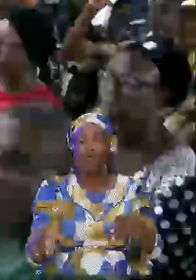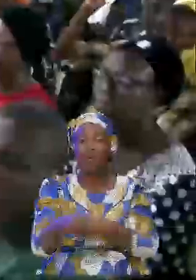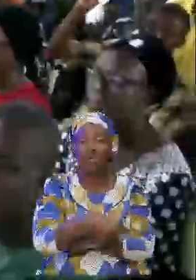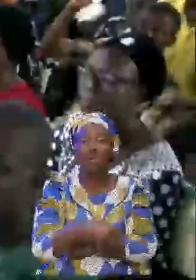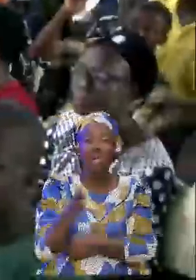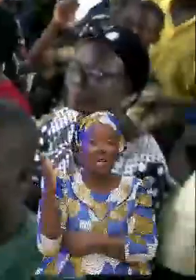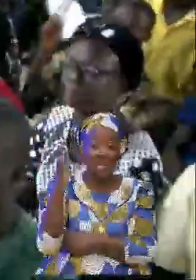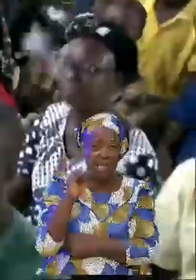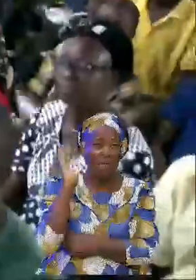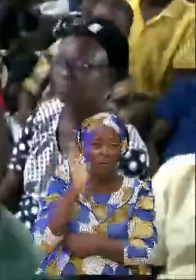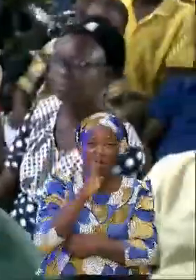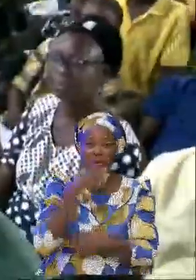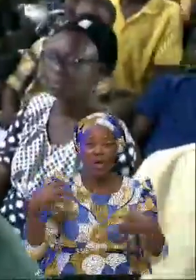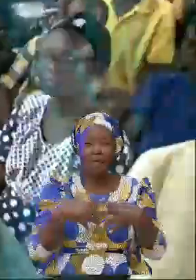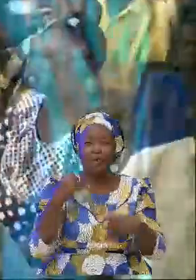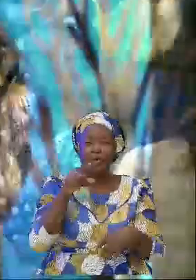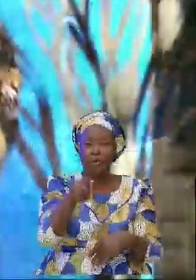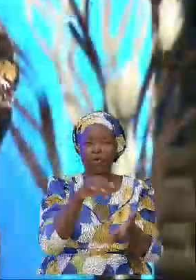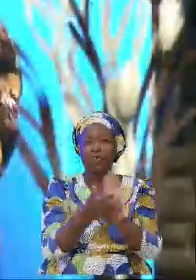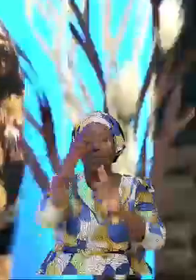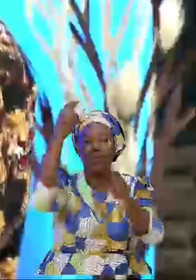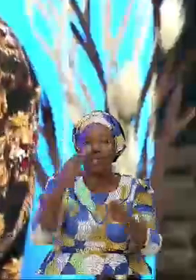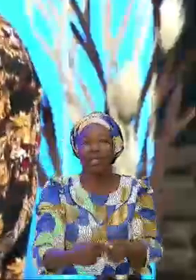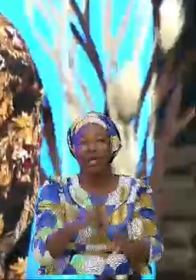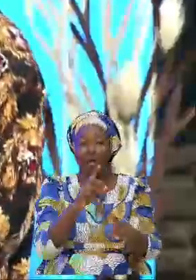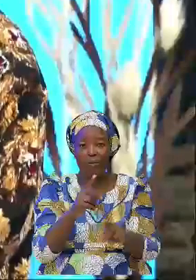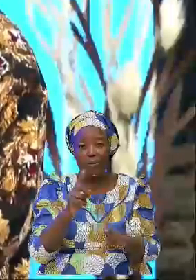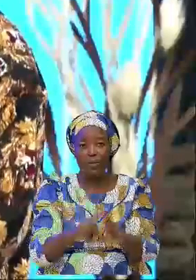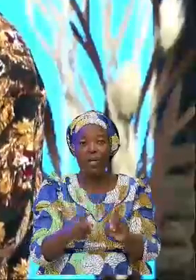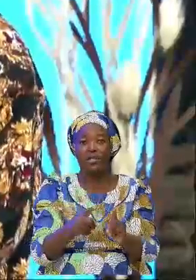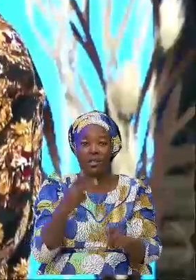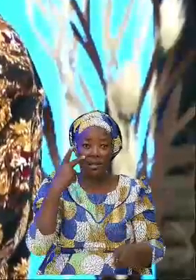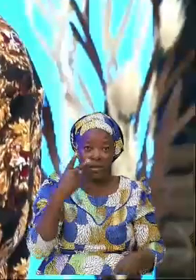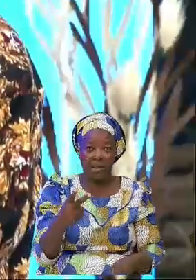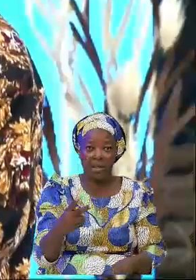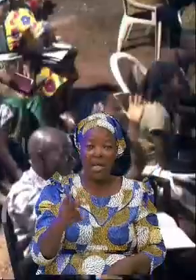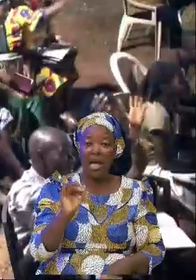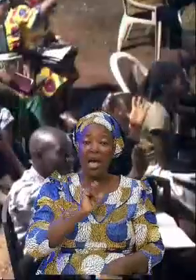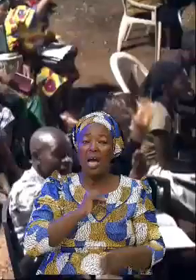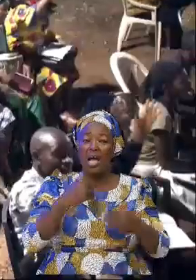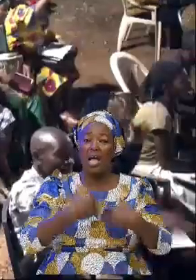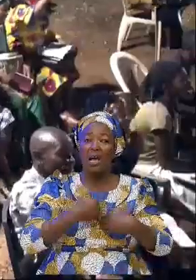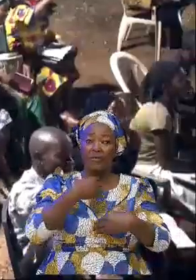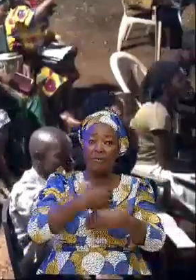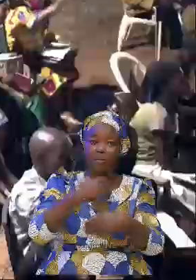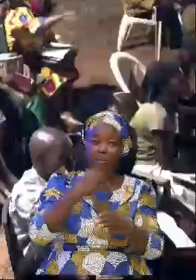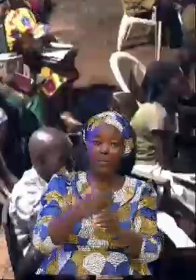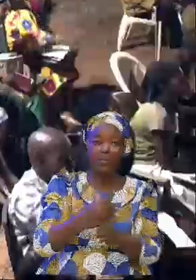All the people you were afraid of before, they will be afraid of you.